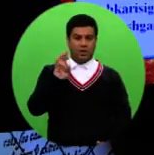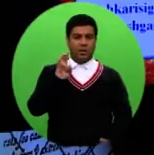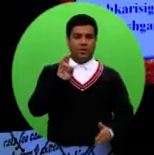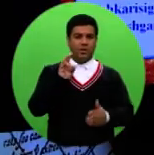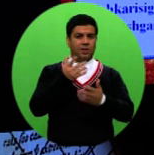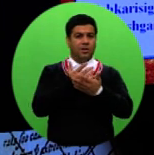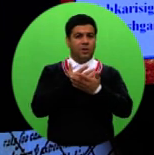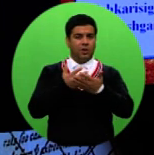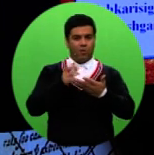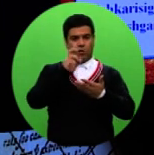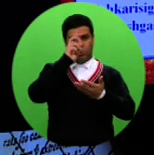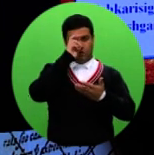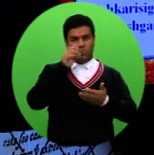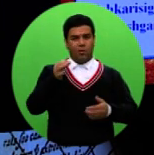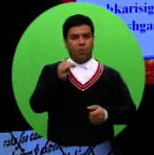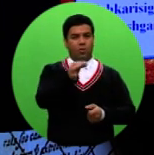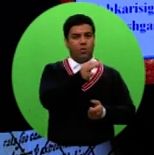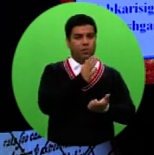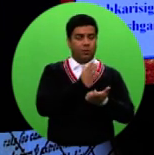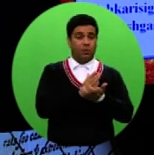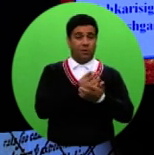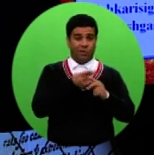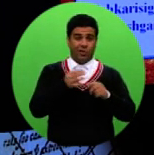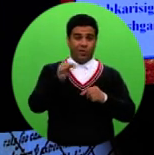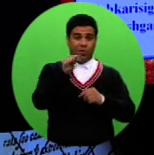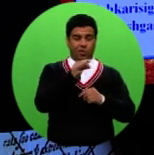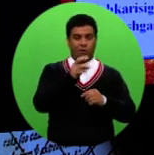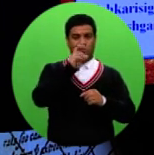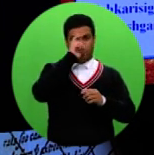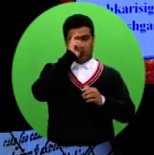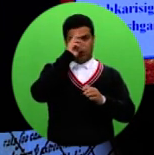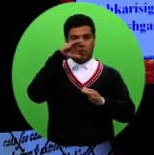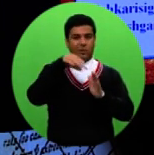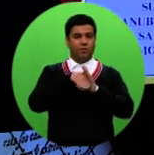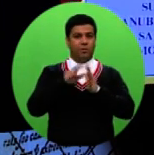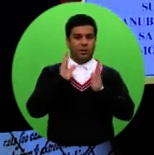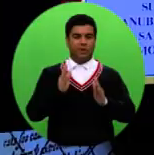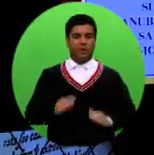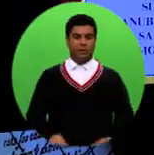Prinsipi hamda Seyshel orollaridir. Bular orol mamlakatlar hisoblanadi.